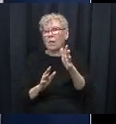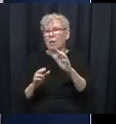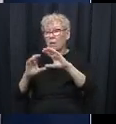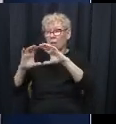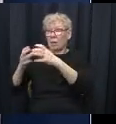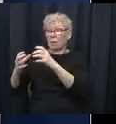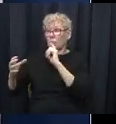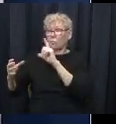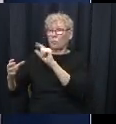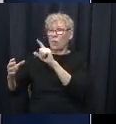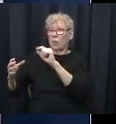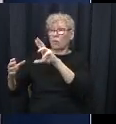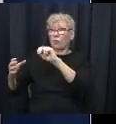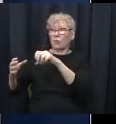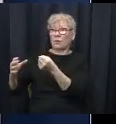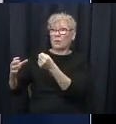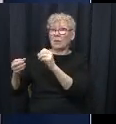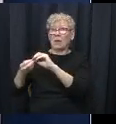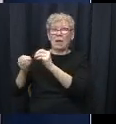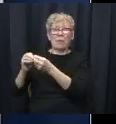all ages interact.